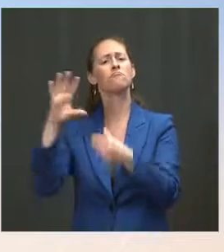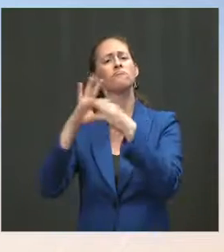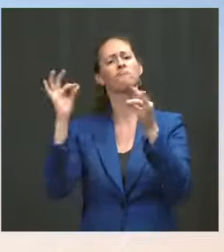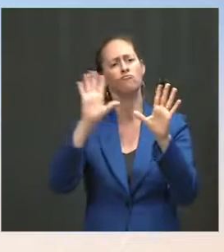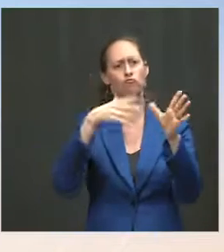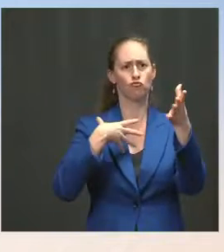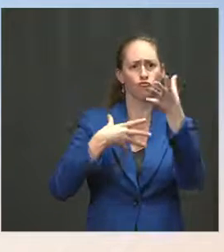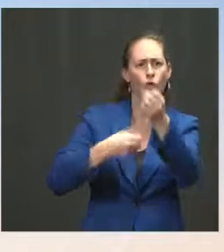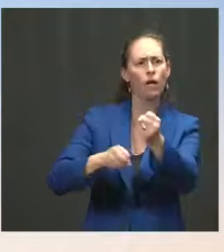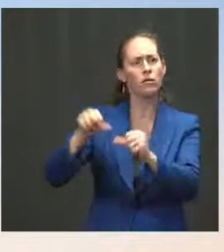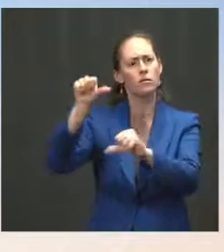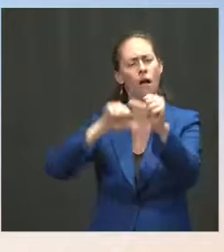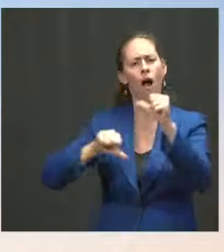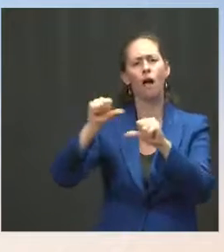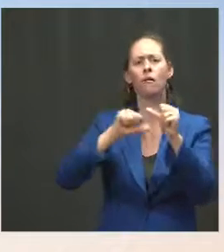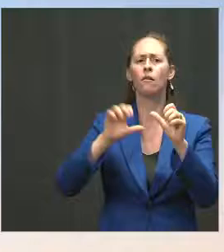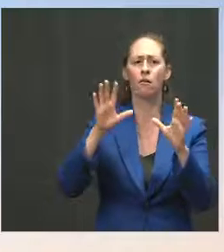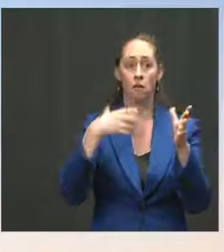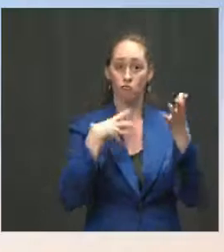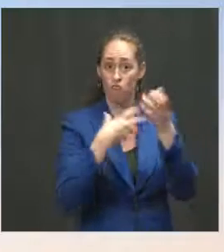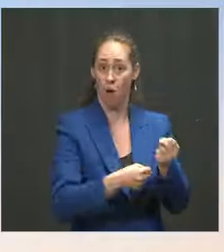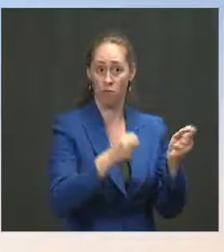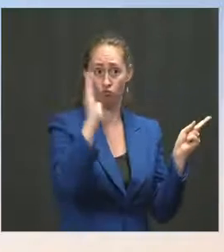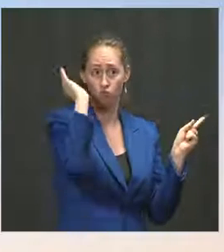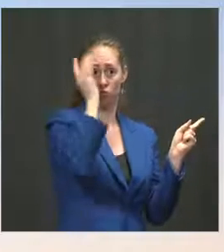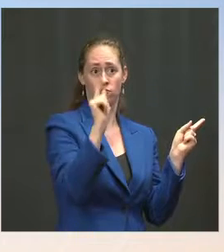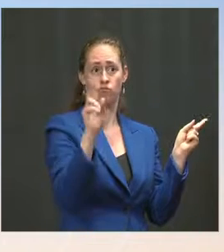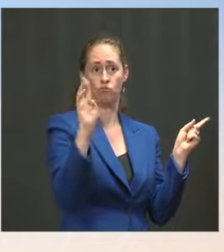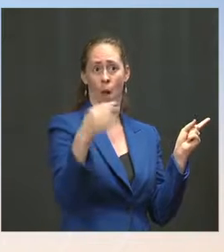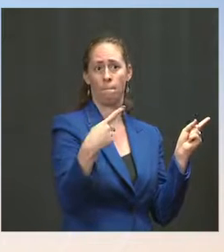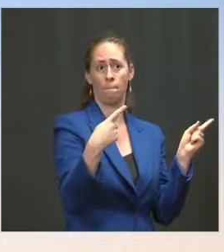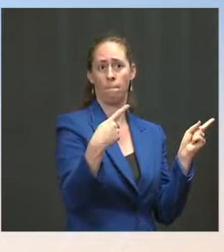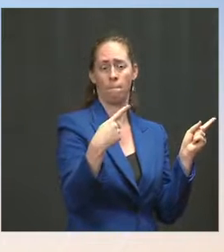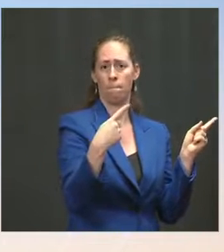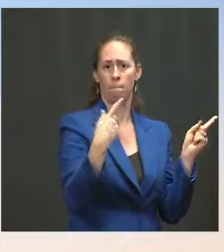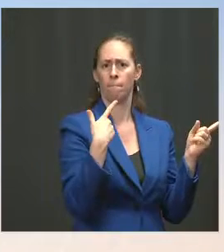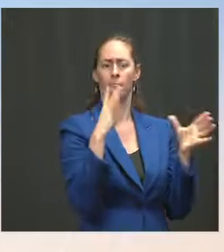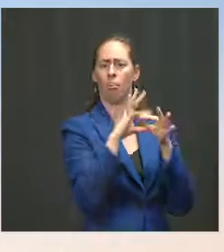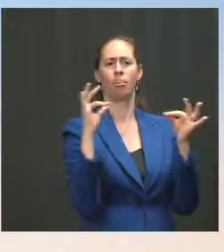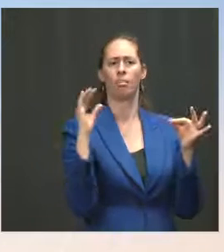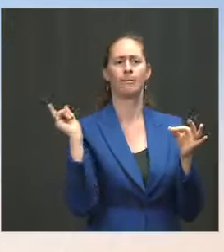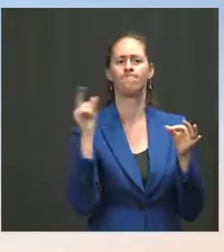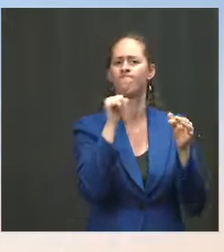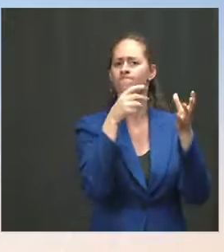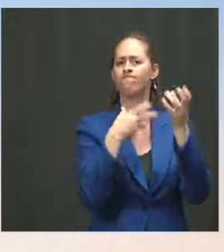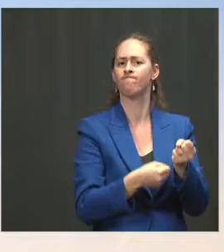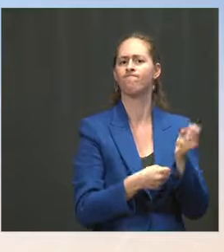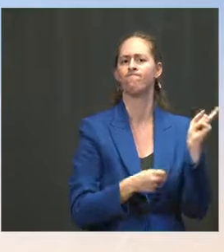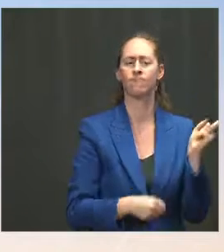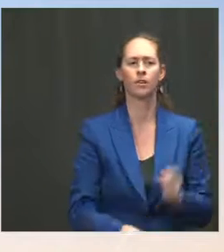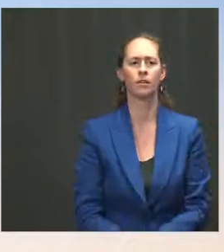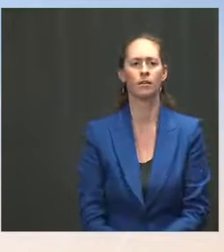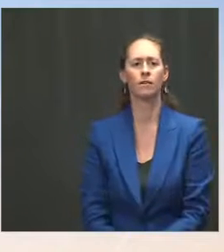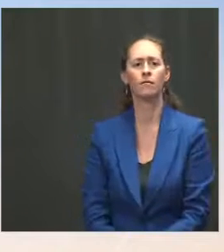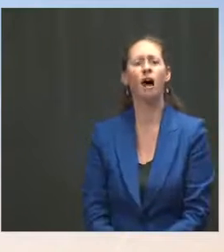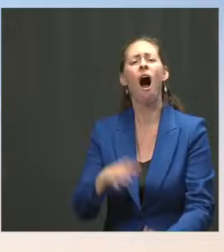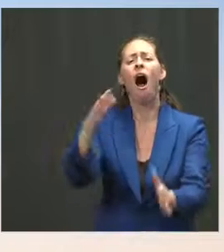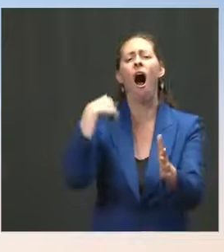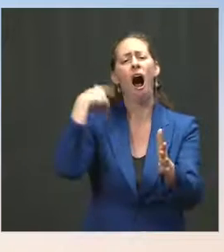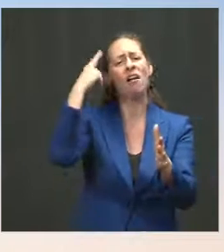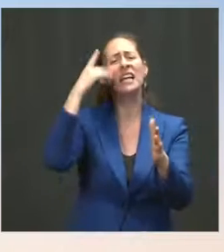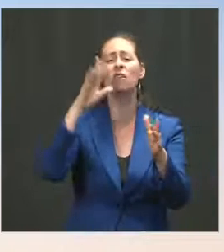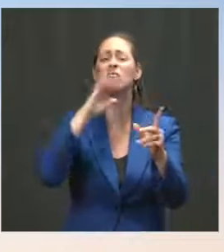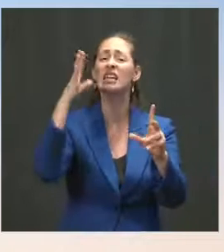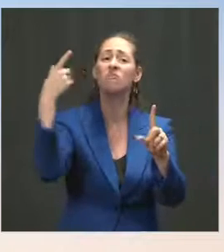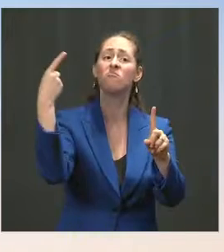moment, the American people can't either. Well, I think it's safe to say he still doesn't trust Donald Trump, so that hasn't changed. But he does trust scientists,